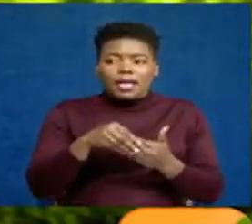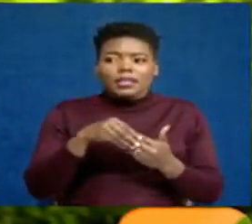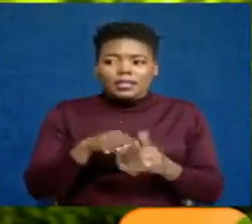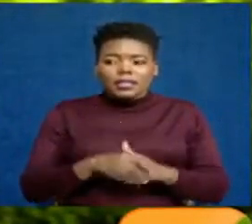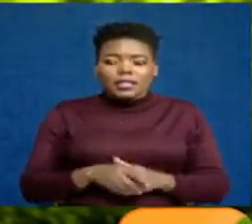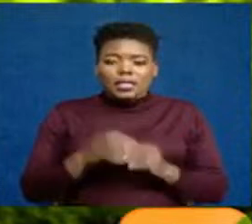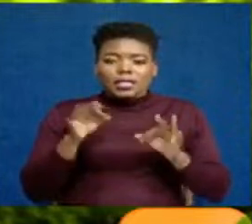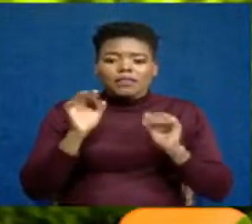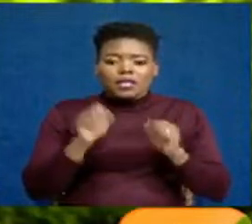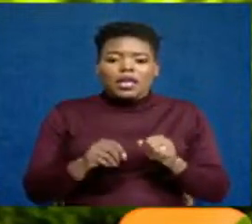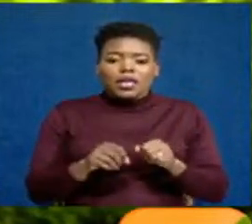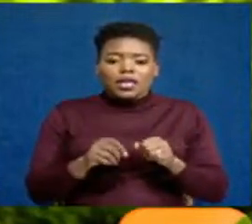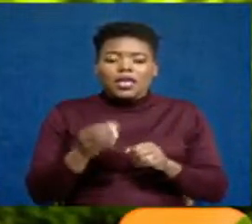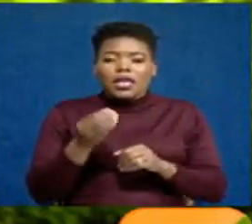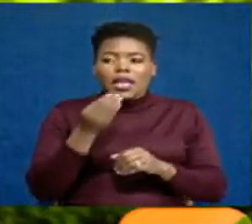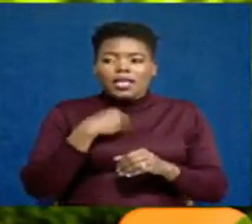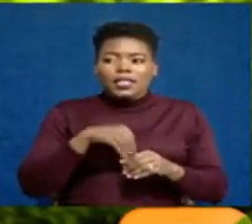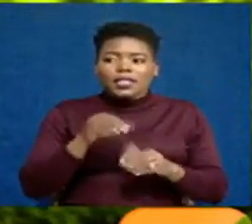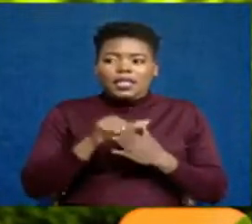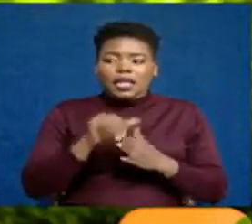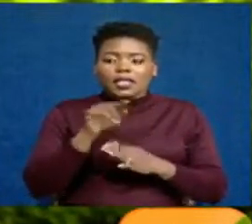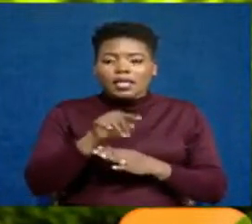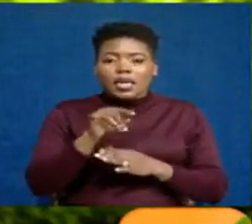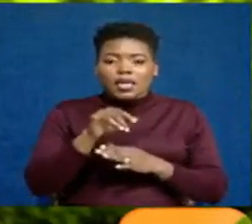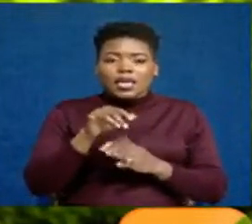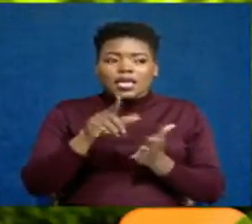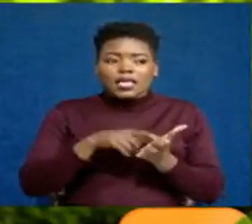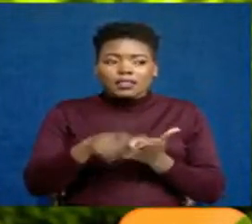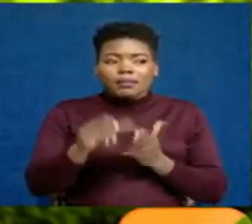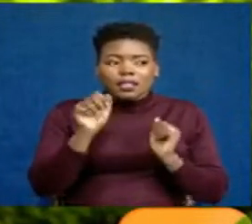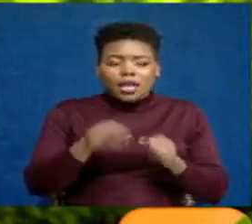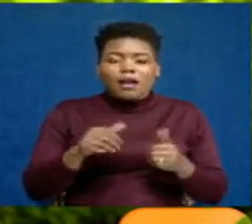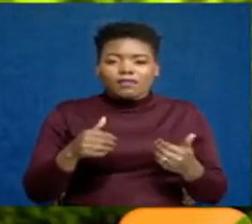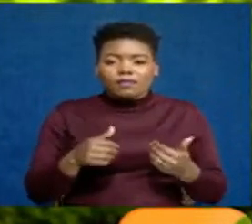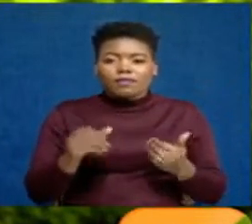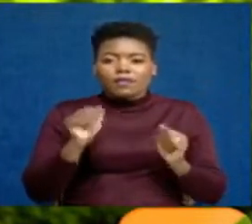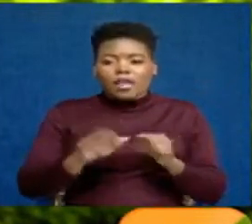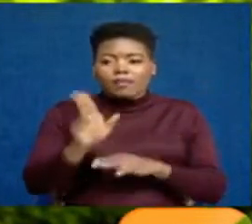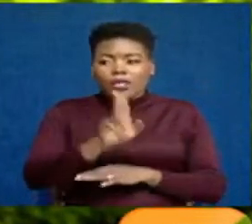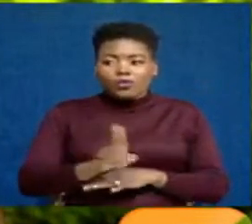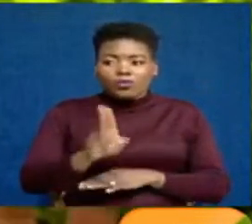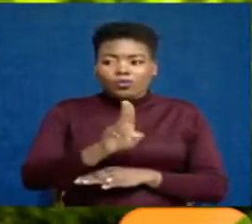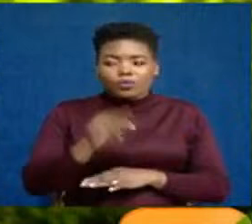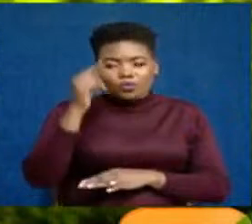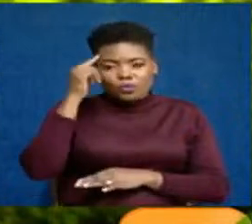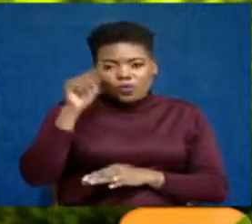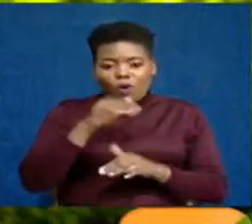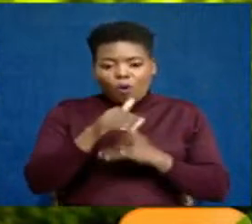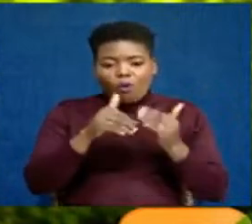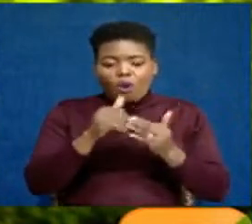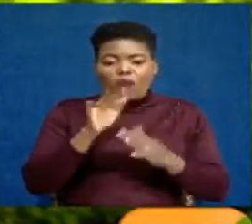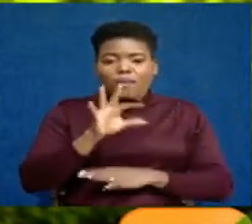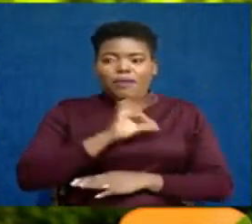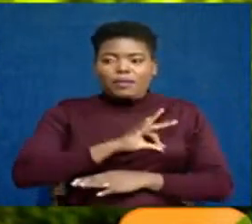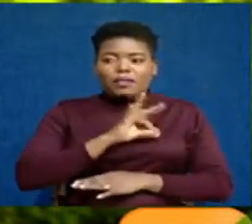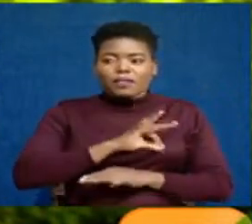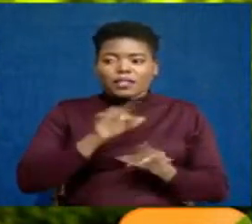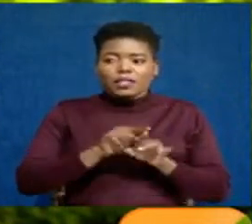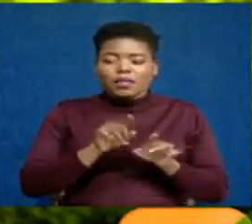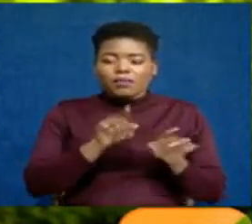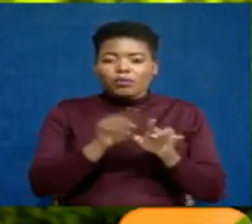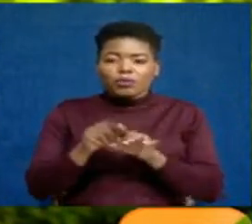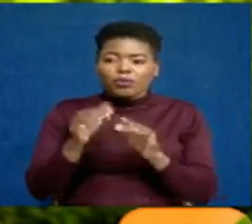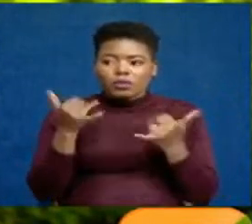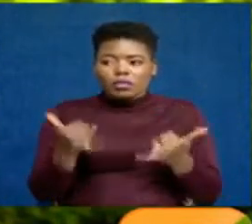can digest this, this insect has potential of being utilized for all its benefit, and also